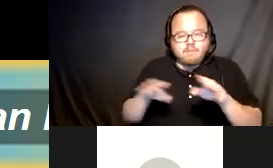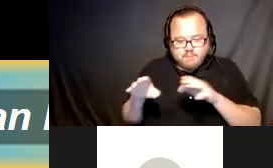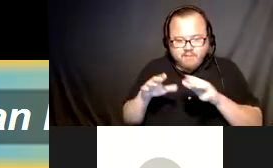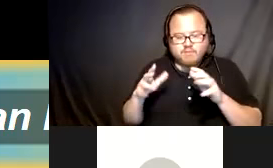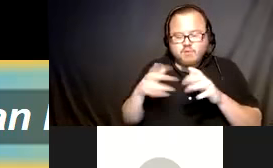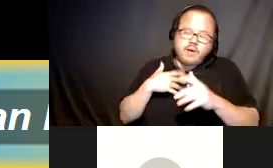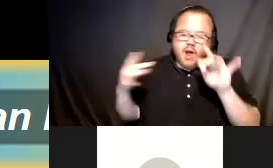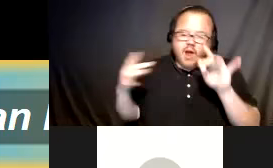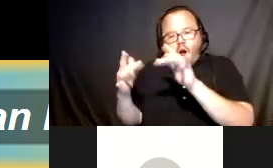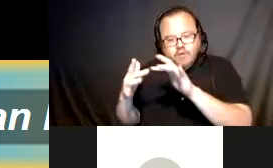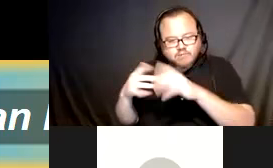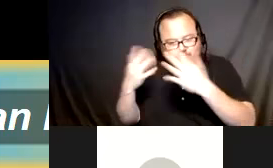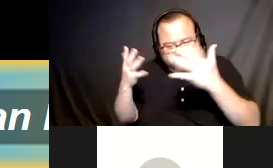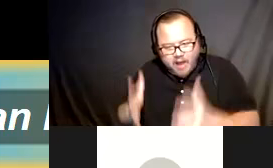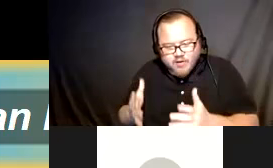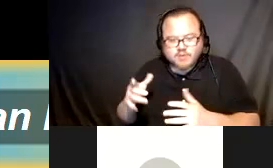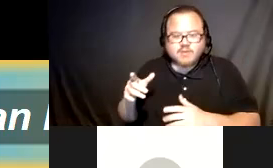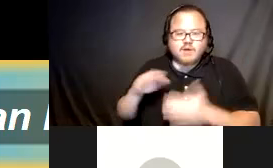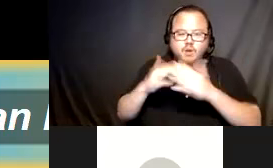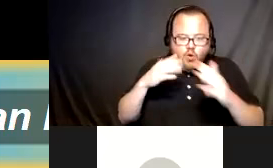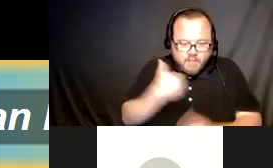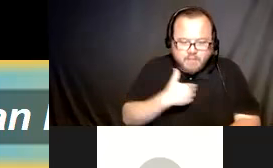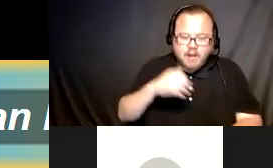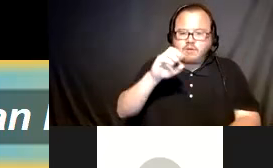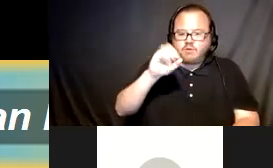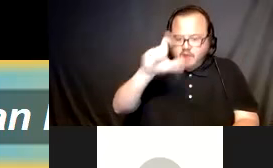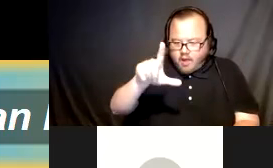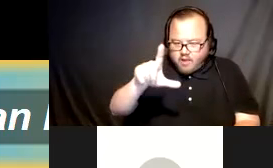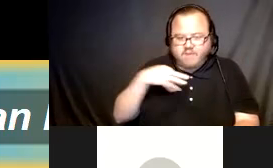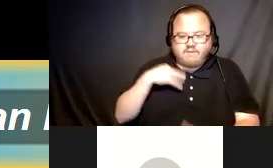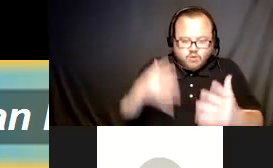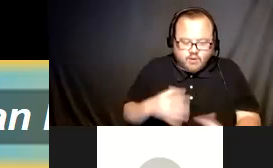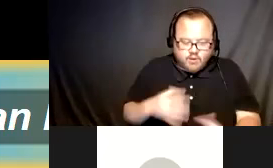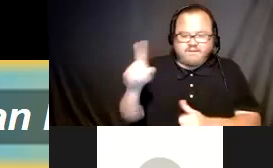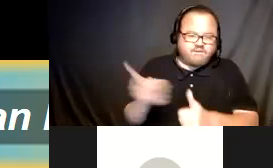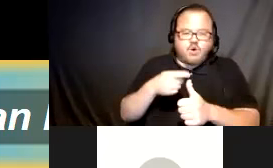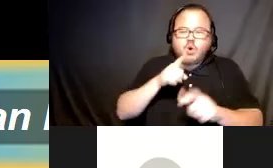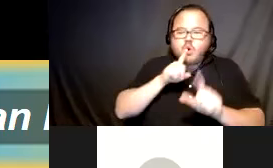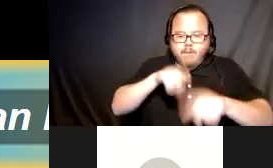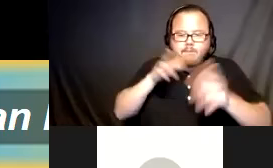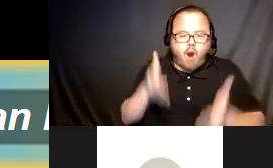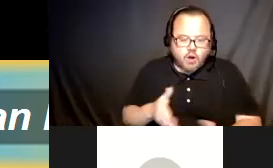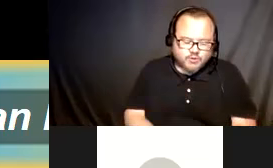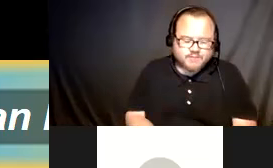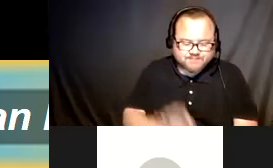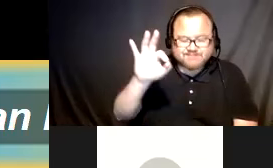providers, community members, SOSL volunteers, and first responders. Thank you.